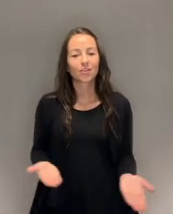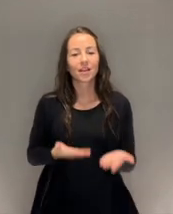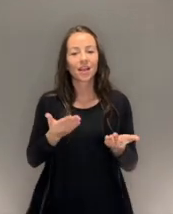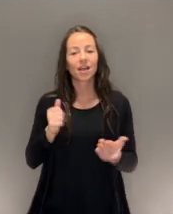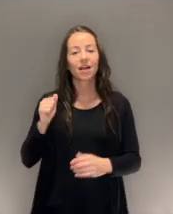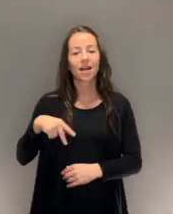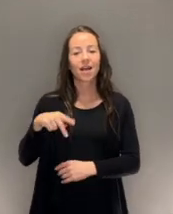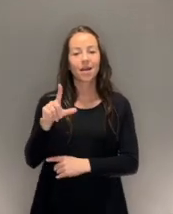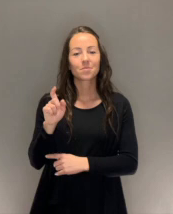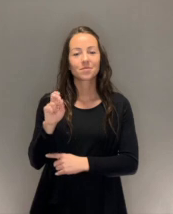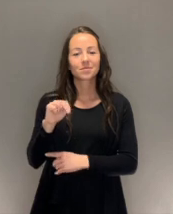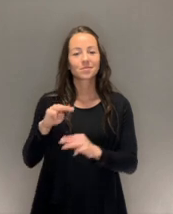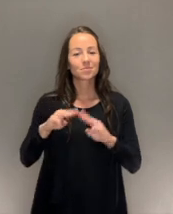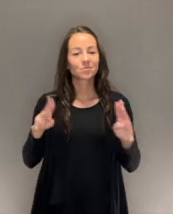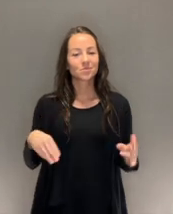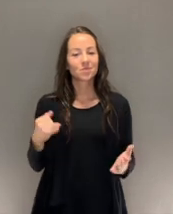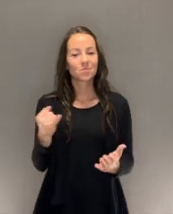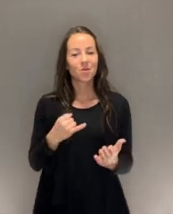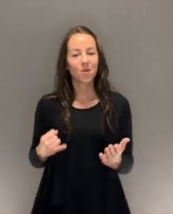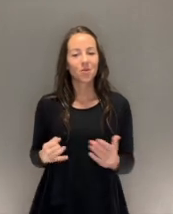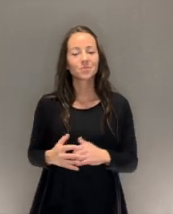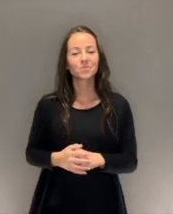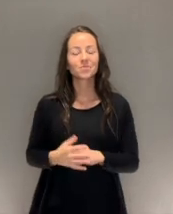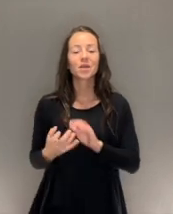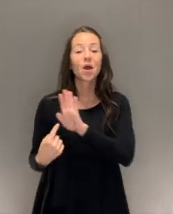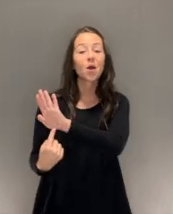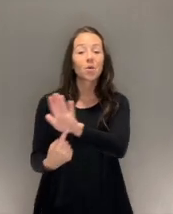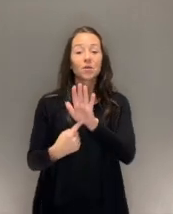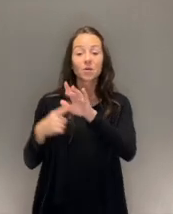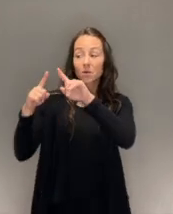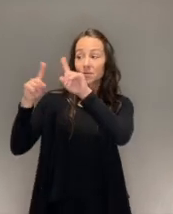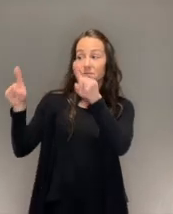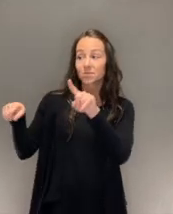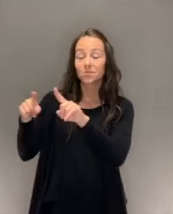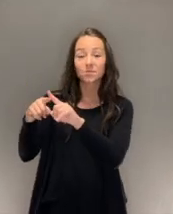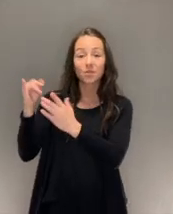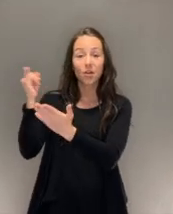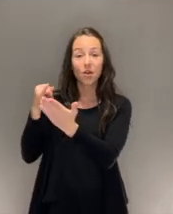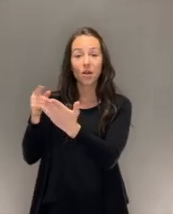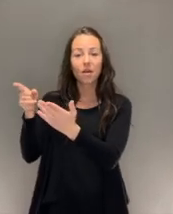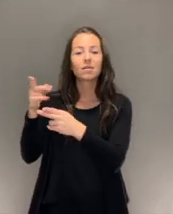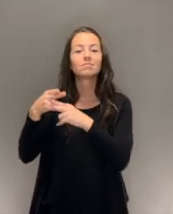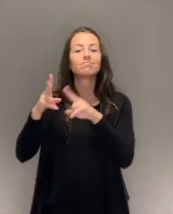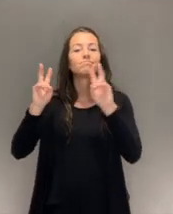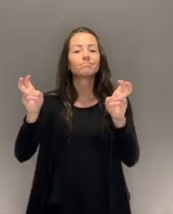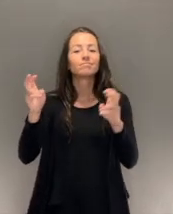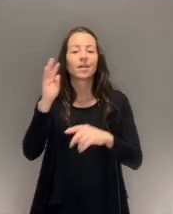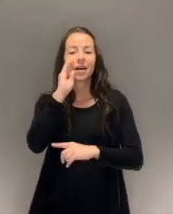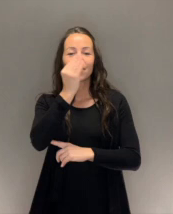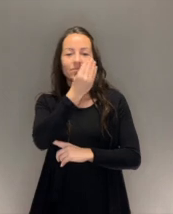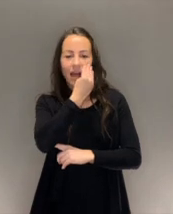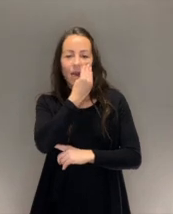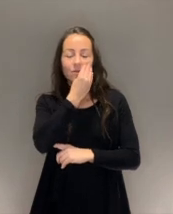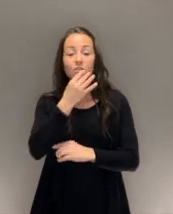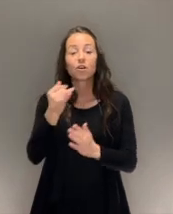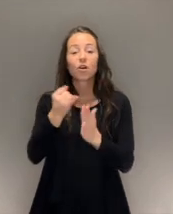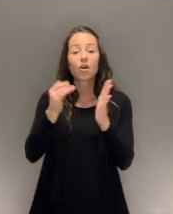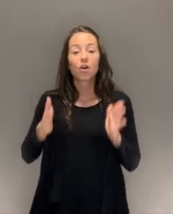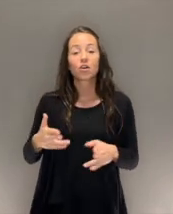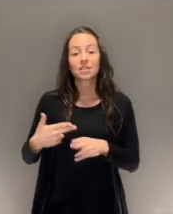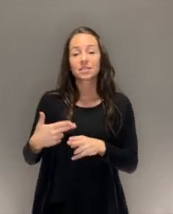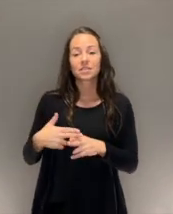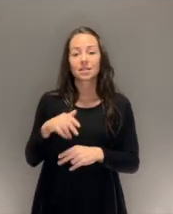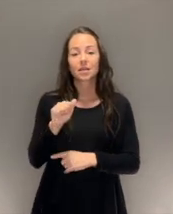Andy Warhol from our permanent collection entitled Flowers. Before I get into detail about the piece, I wanted to talk a little bit about